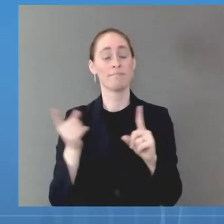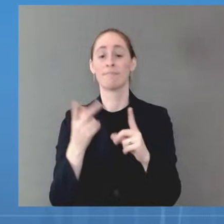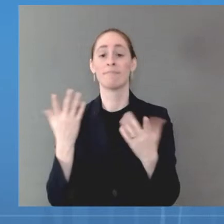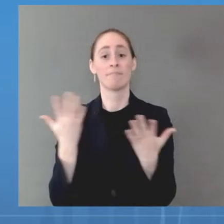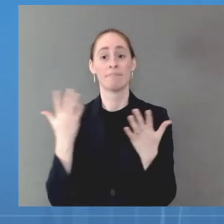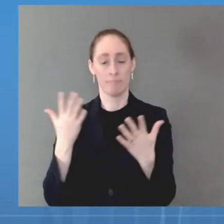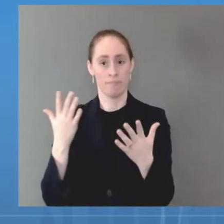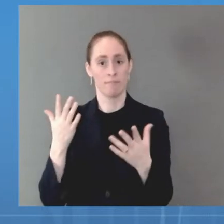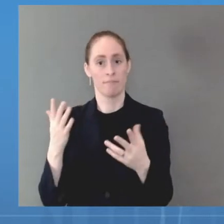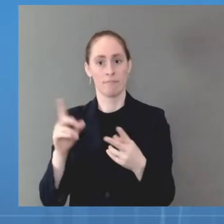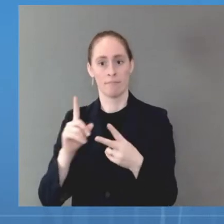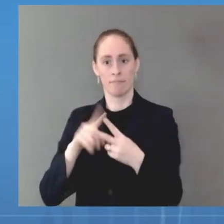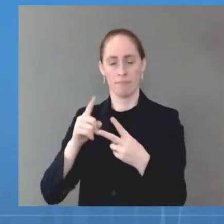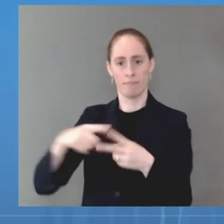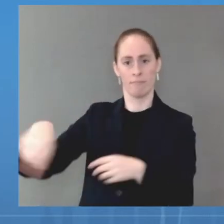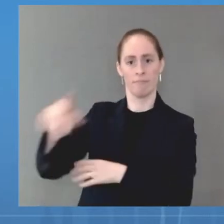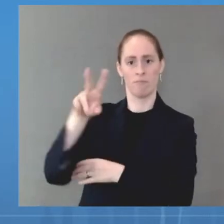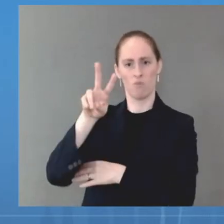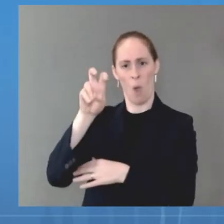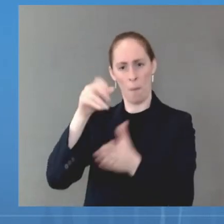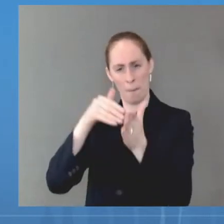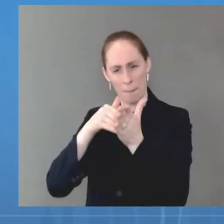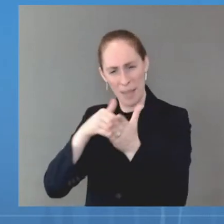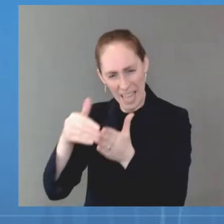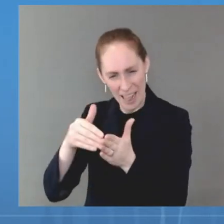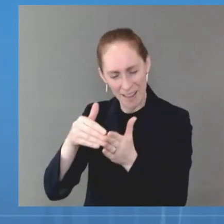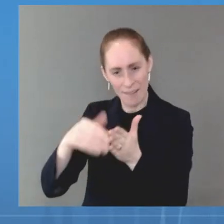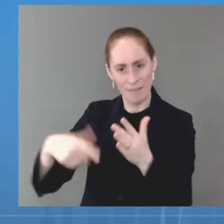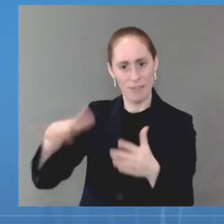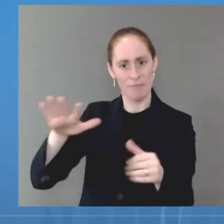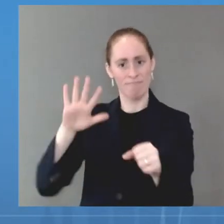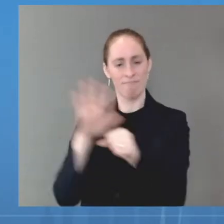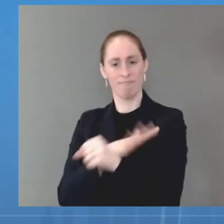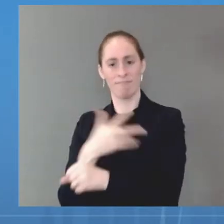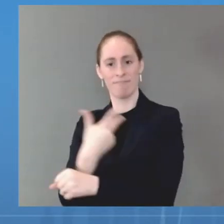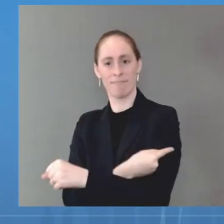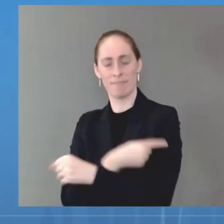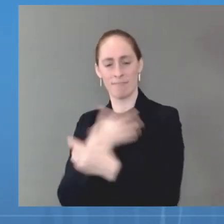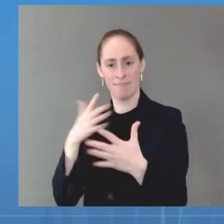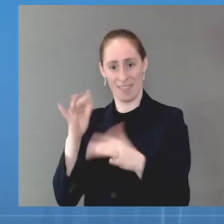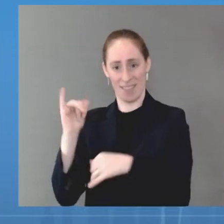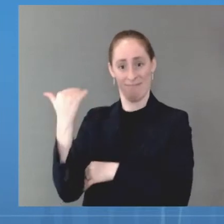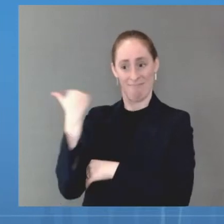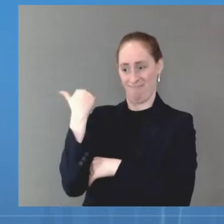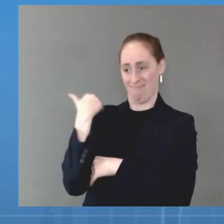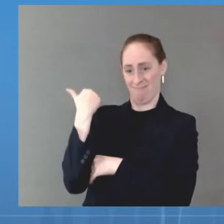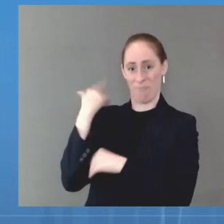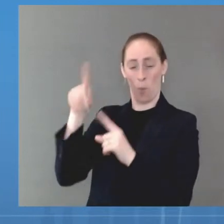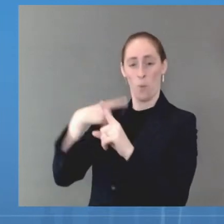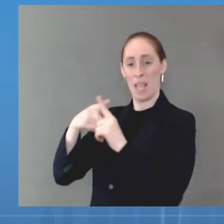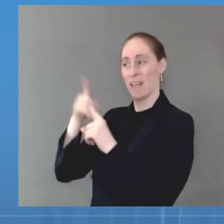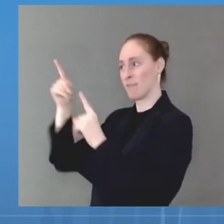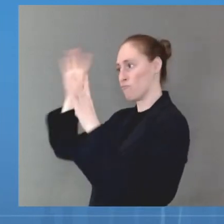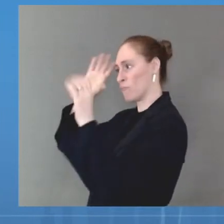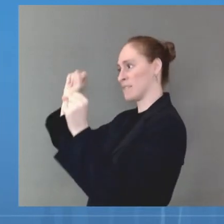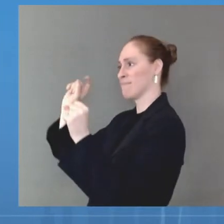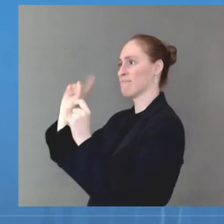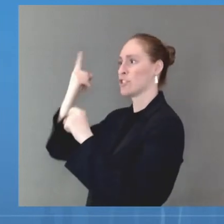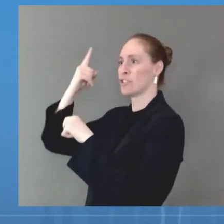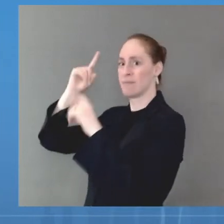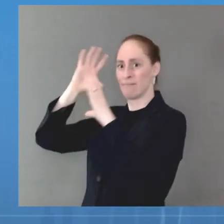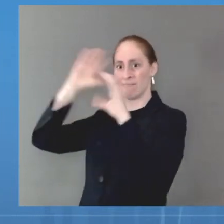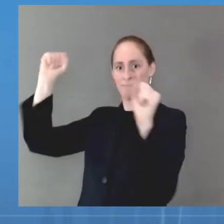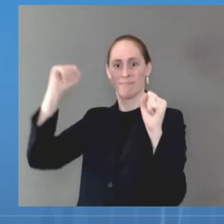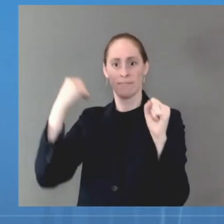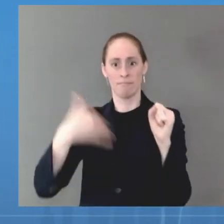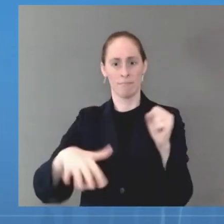when the president took office. And 300 million vaccines donated and delivered to 110 countries